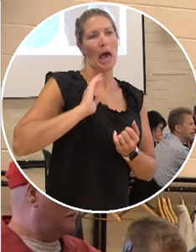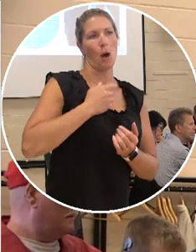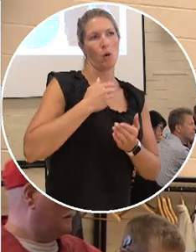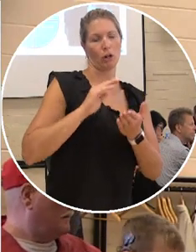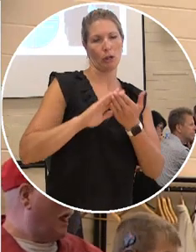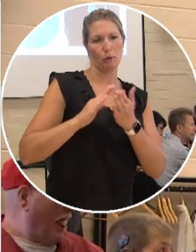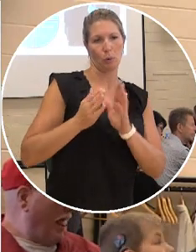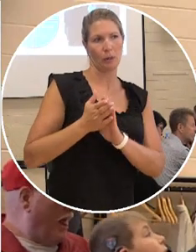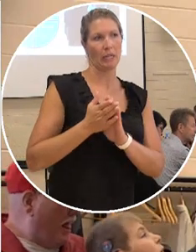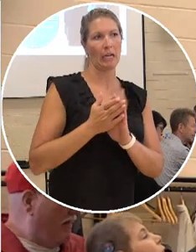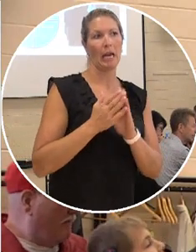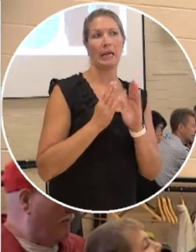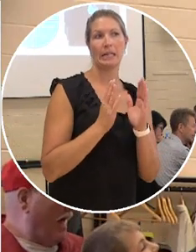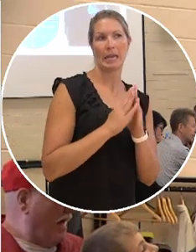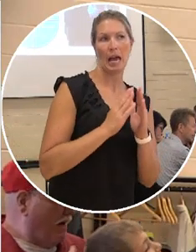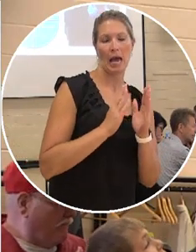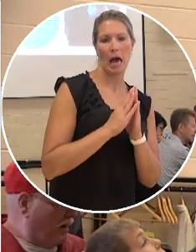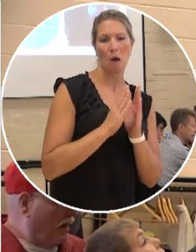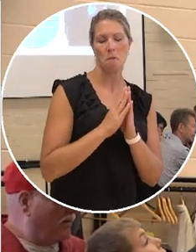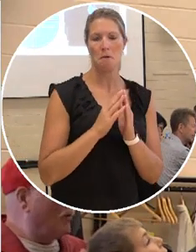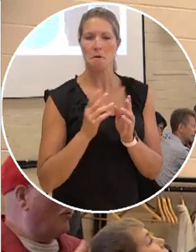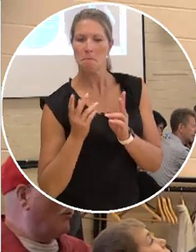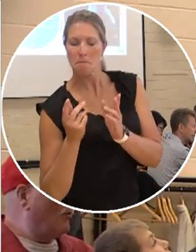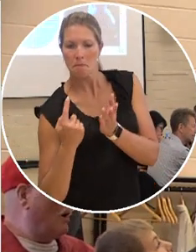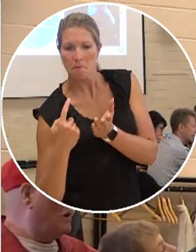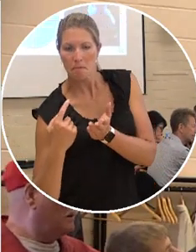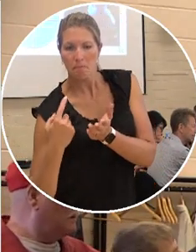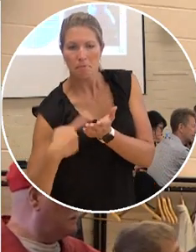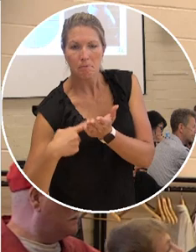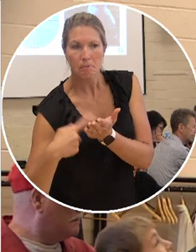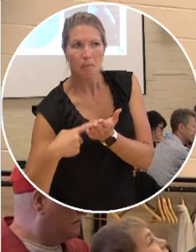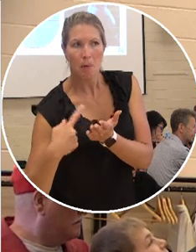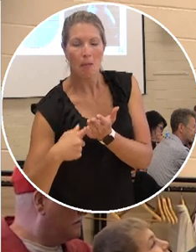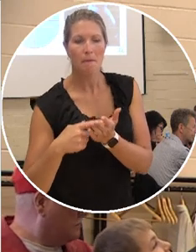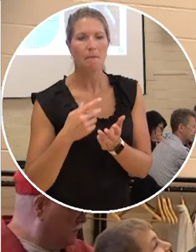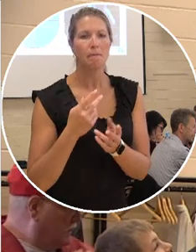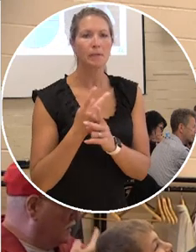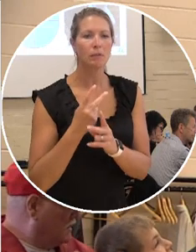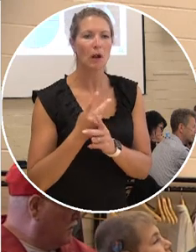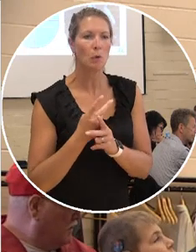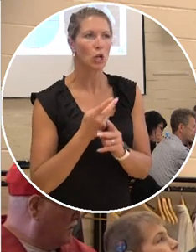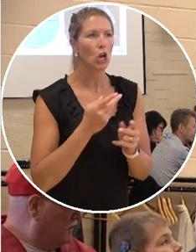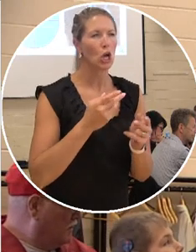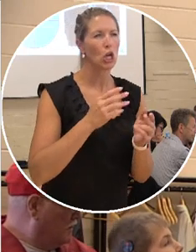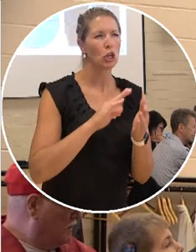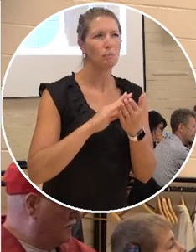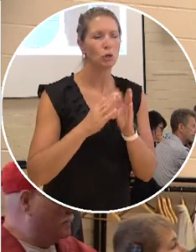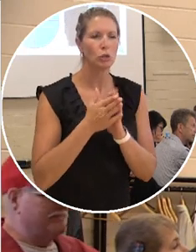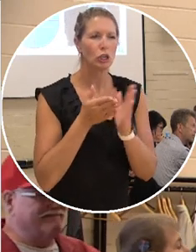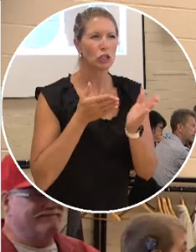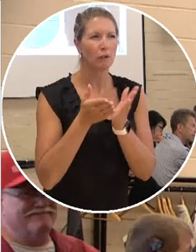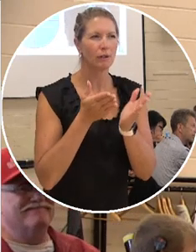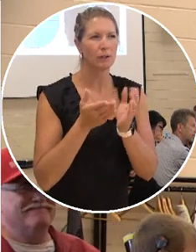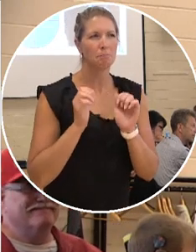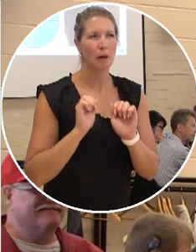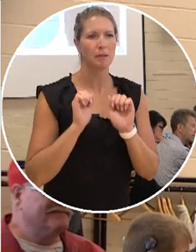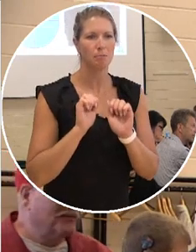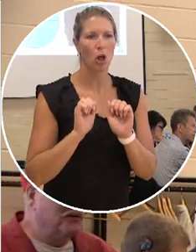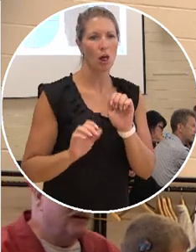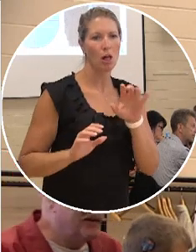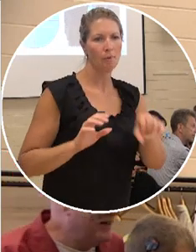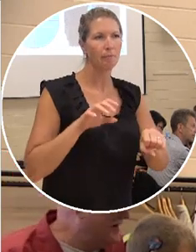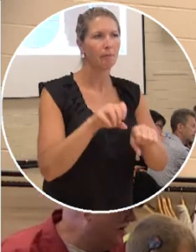town to take over the building to bring in a load of community services, which would be a one-stop shop for all of the folks